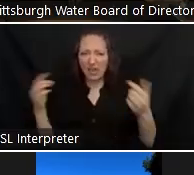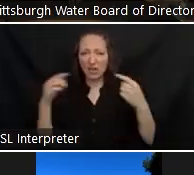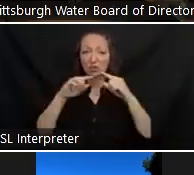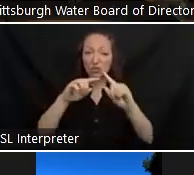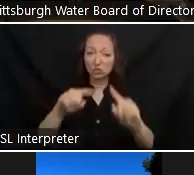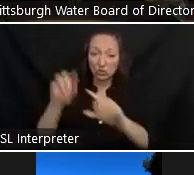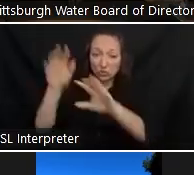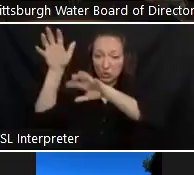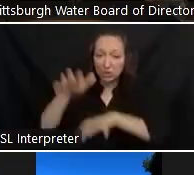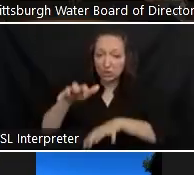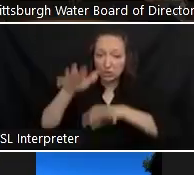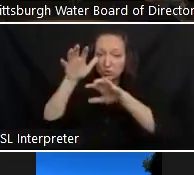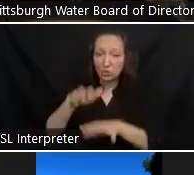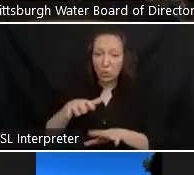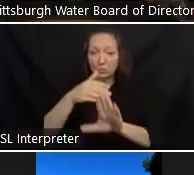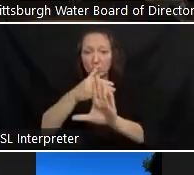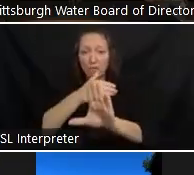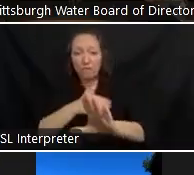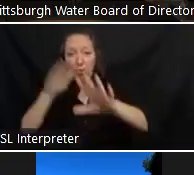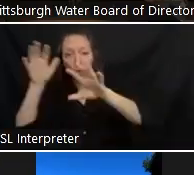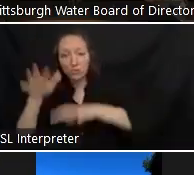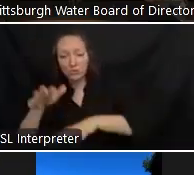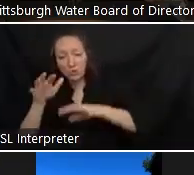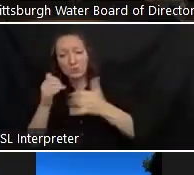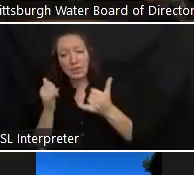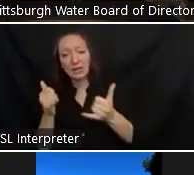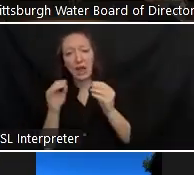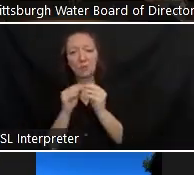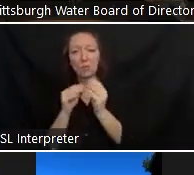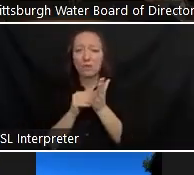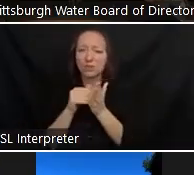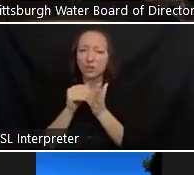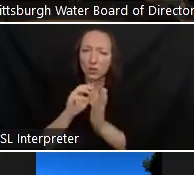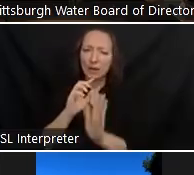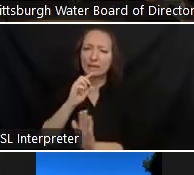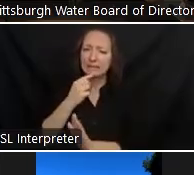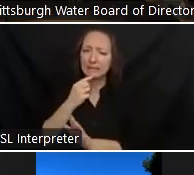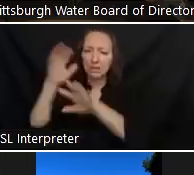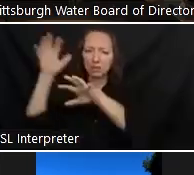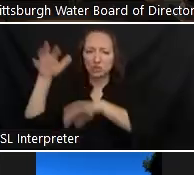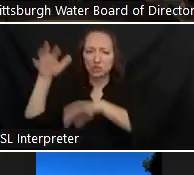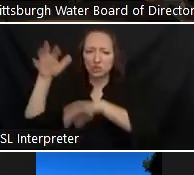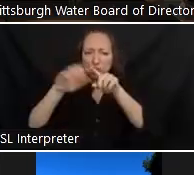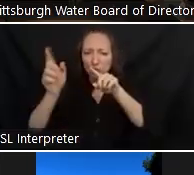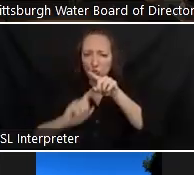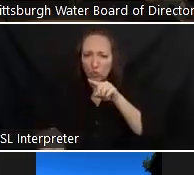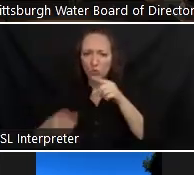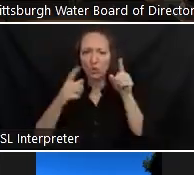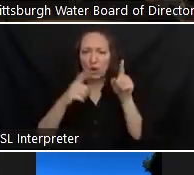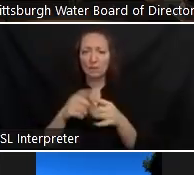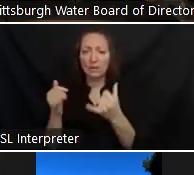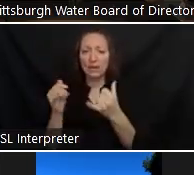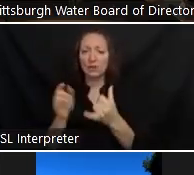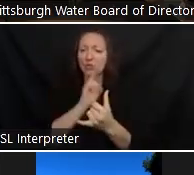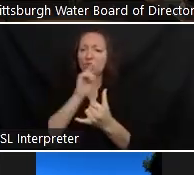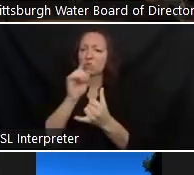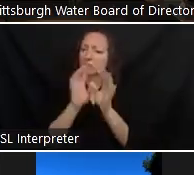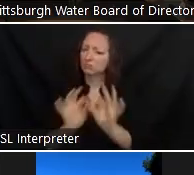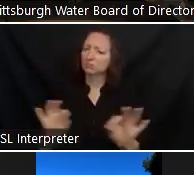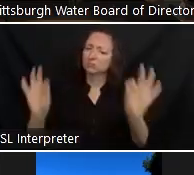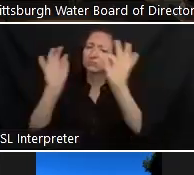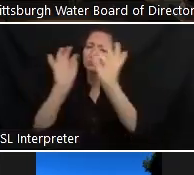intense storms, occurring now, more important to be able to maintain those. So, I just wanted to say